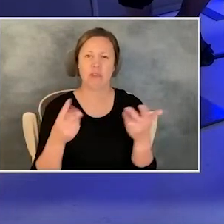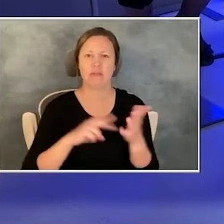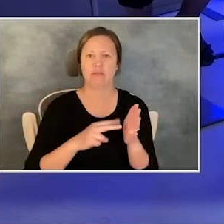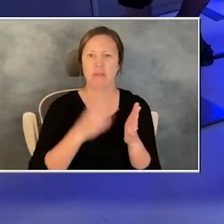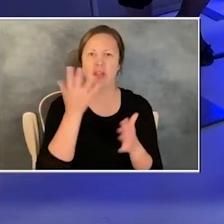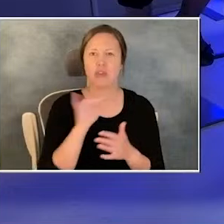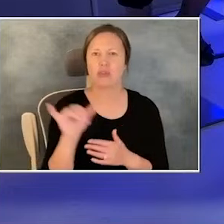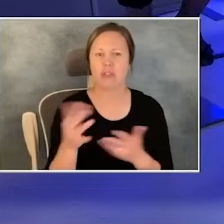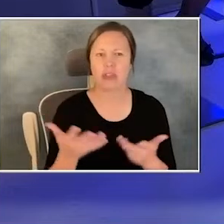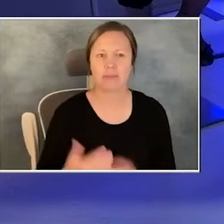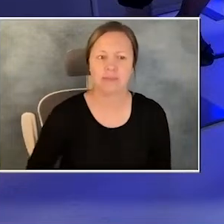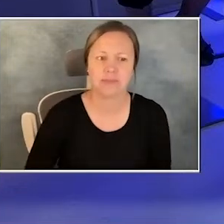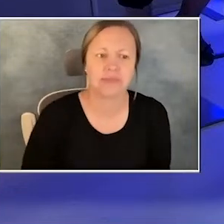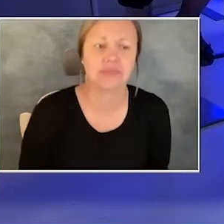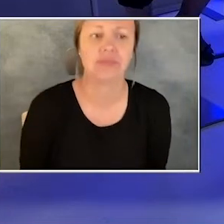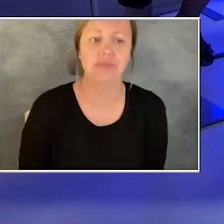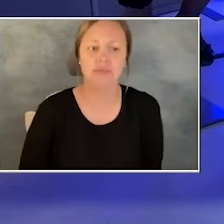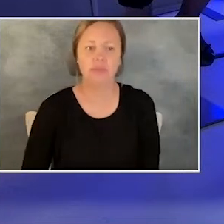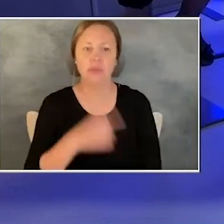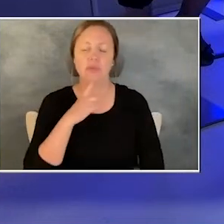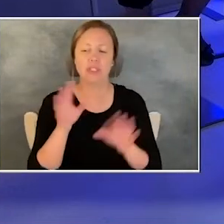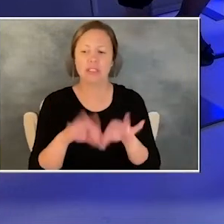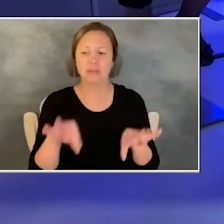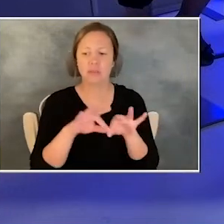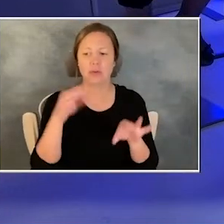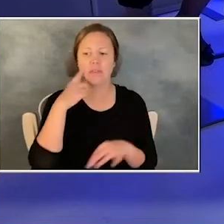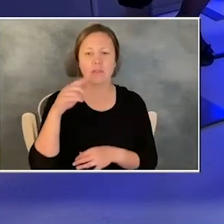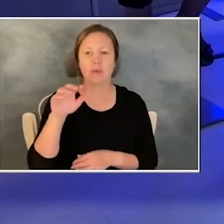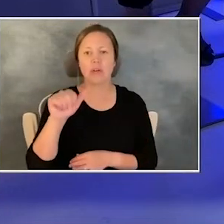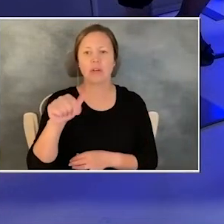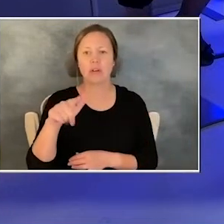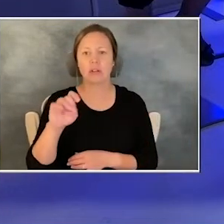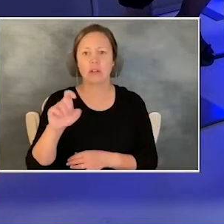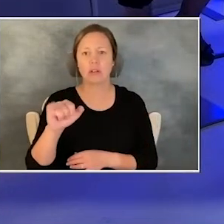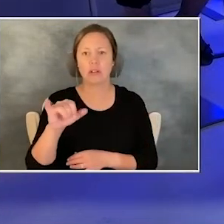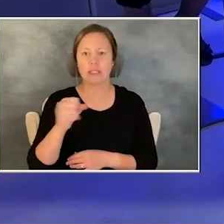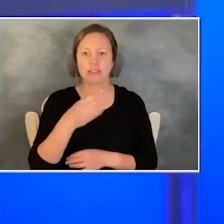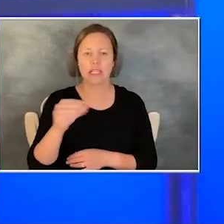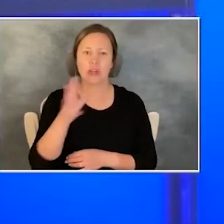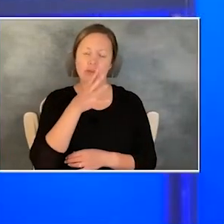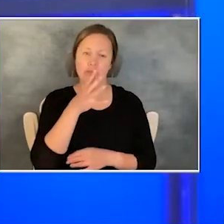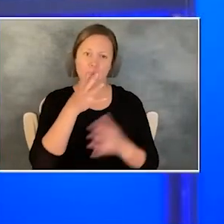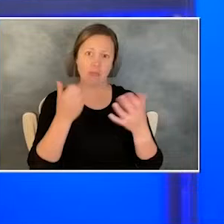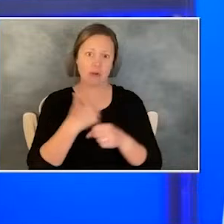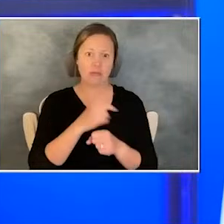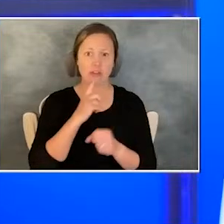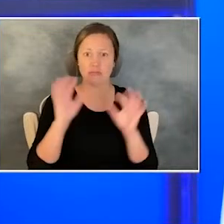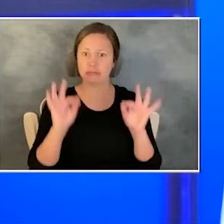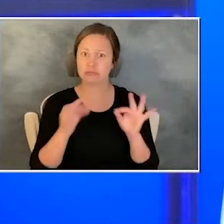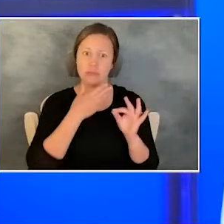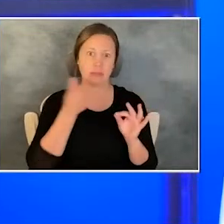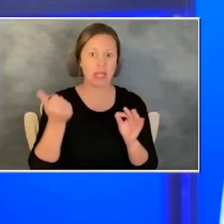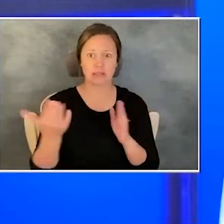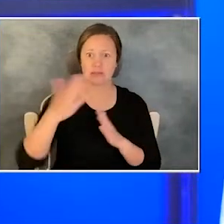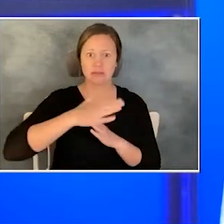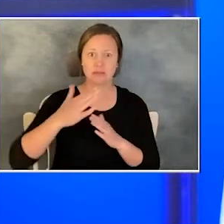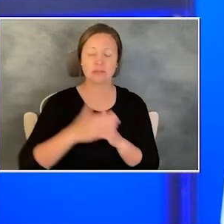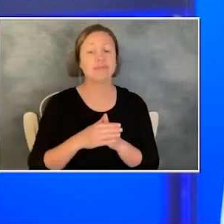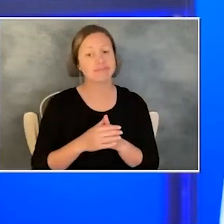like Alexis and her mom, is we want it to be good. We want it to be the best. Yeah. Yeah, and I mean, that's a hard